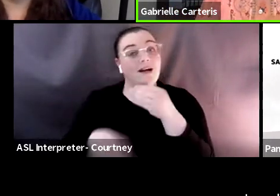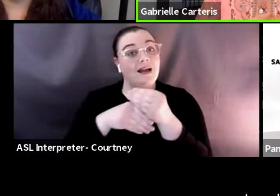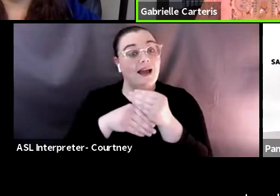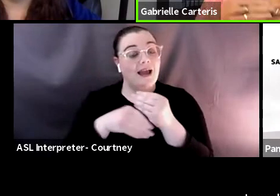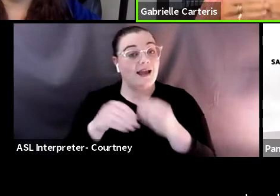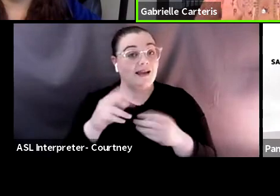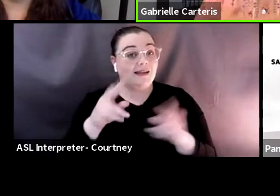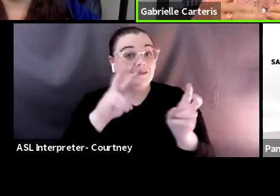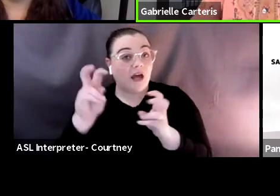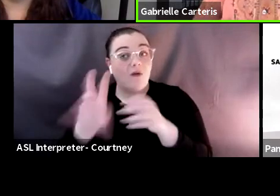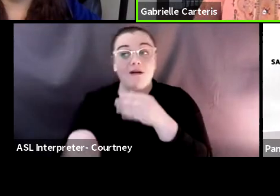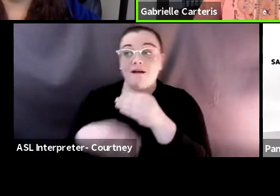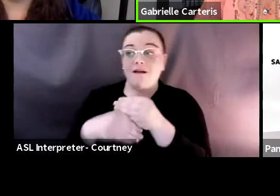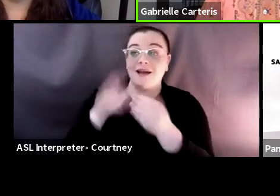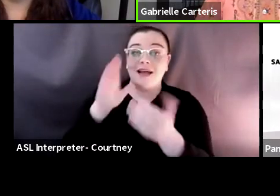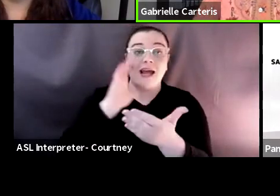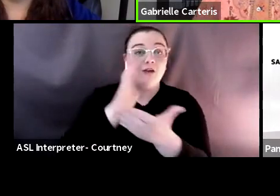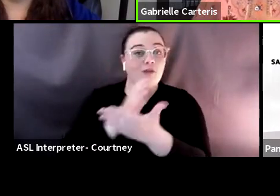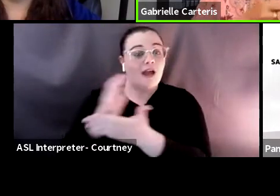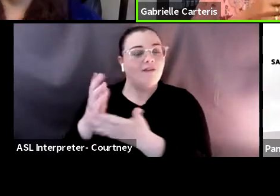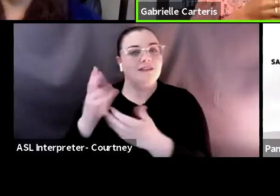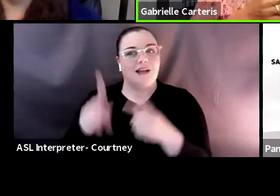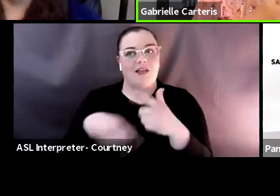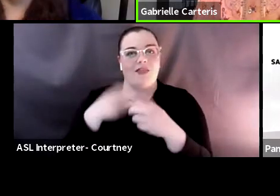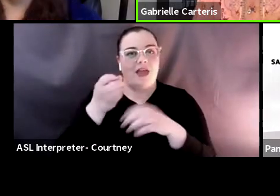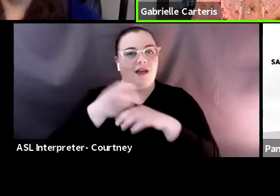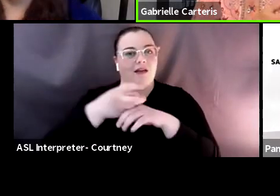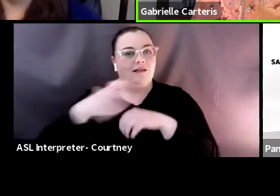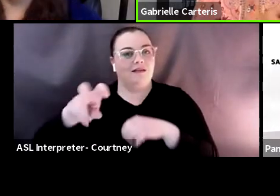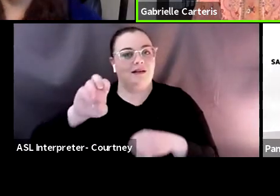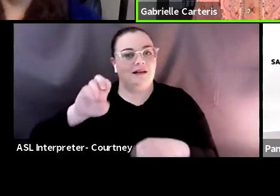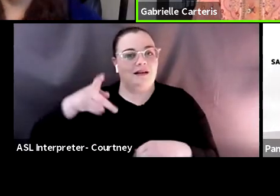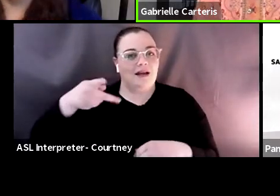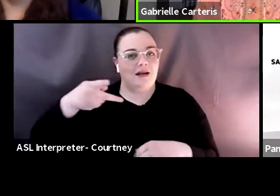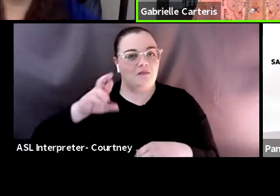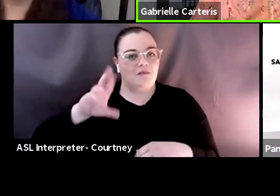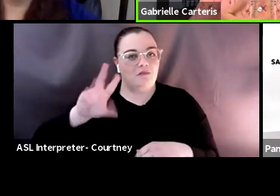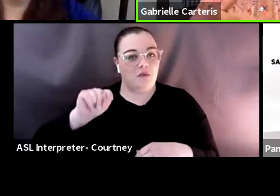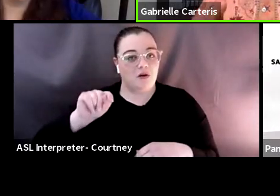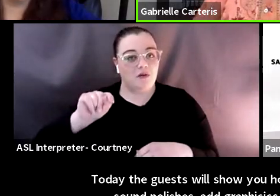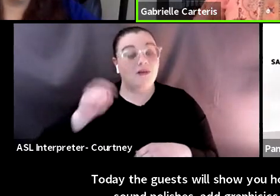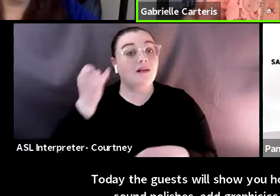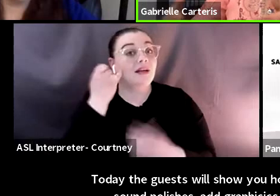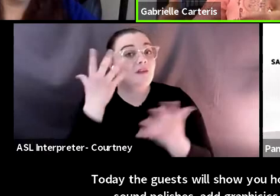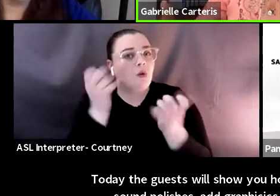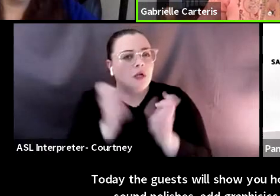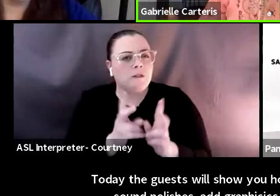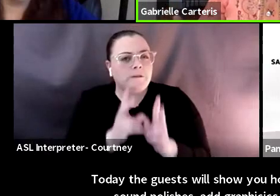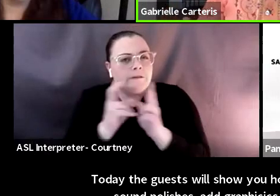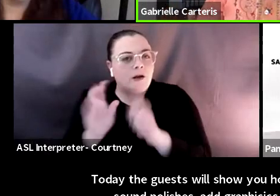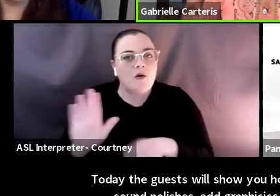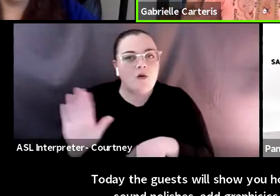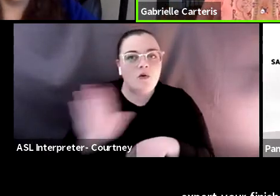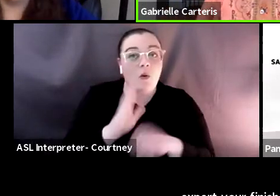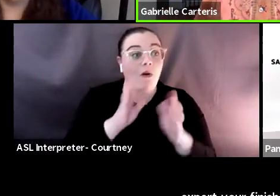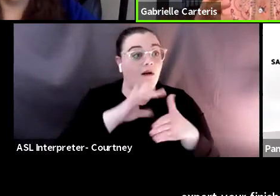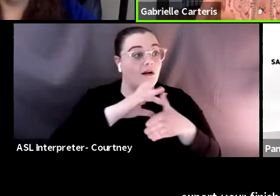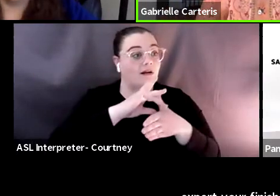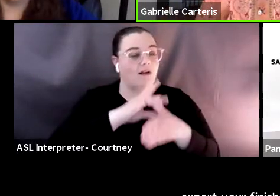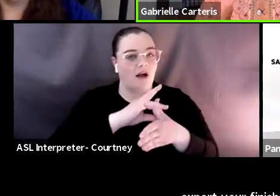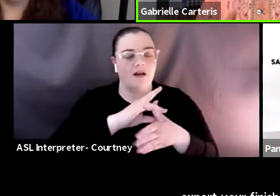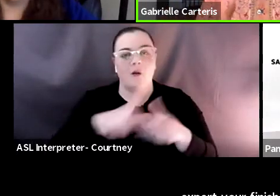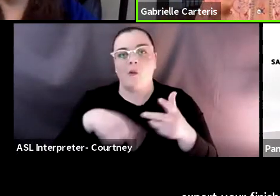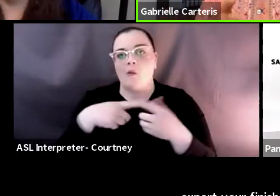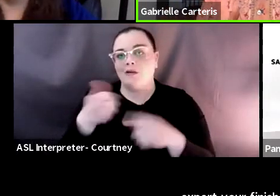like, and then export the finished project. And whether you want to cut your own self-tapes or start editing your own content, we're going to show you